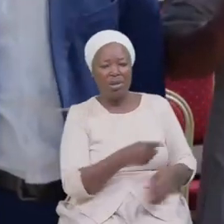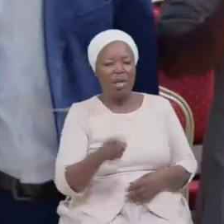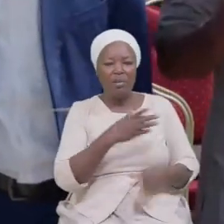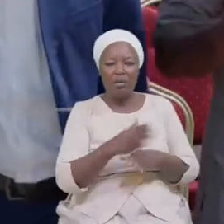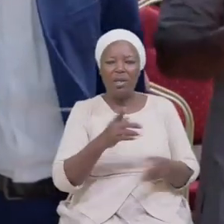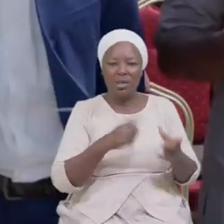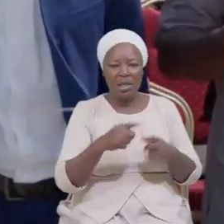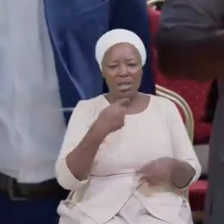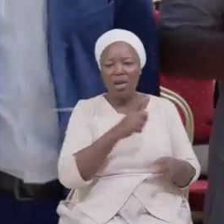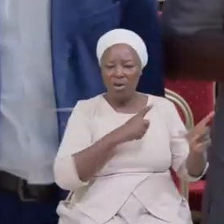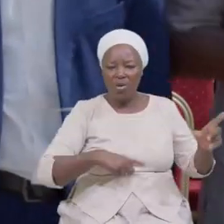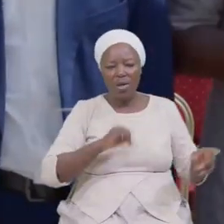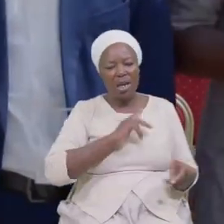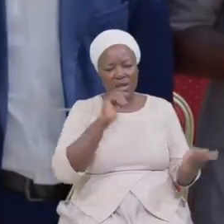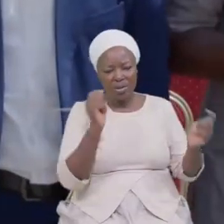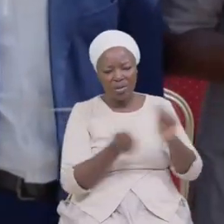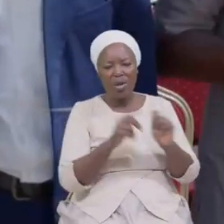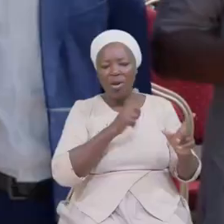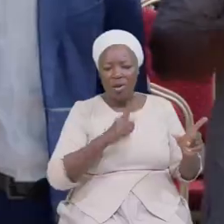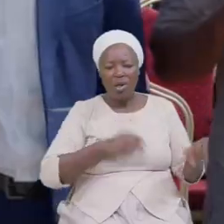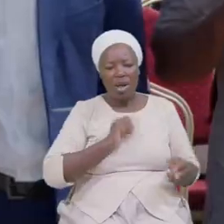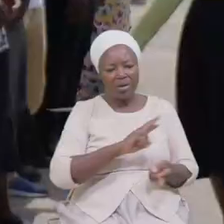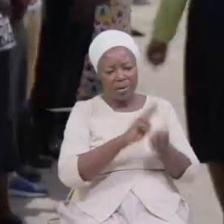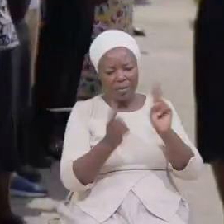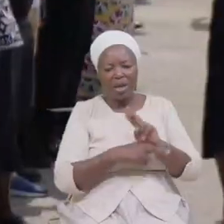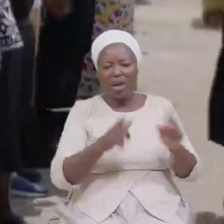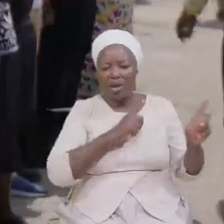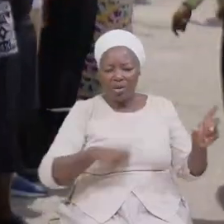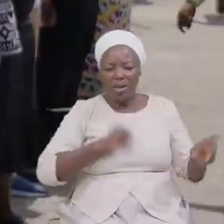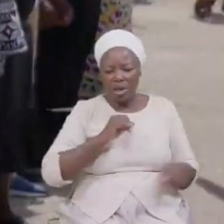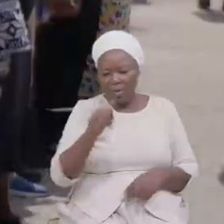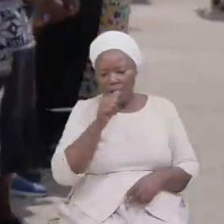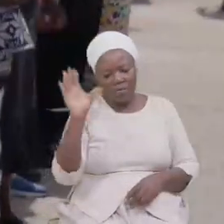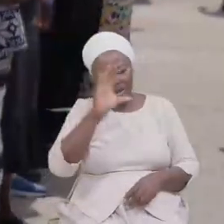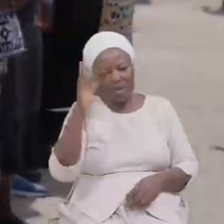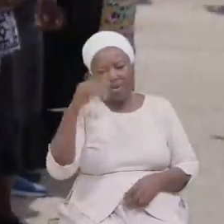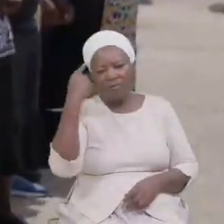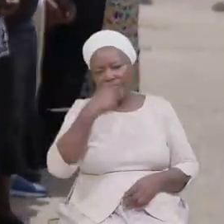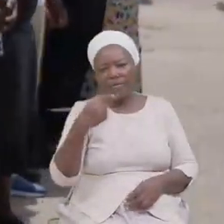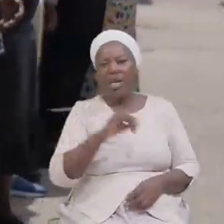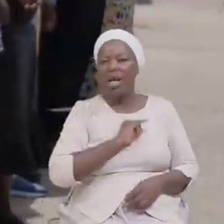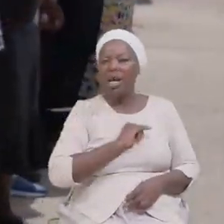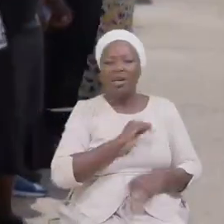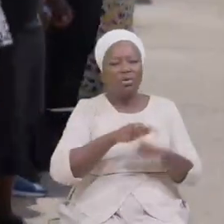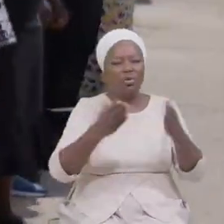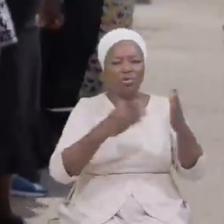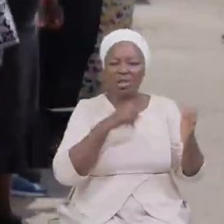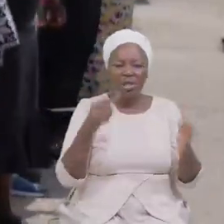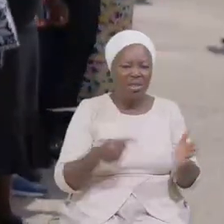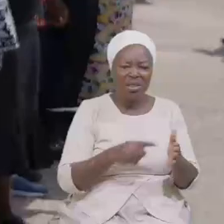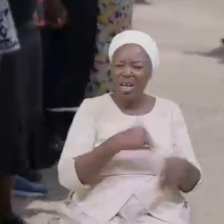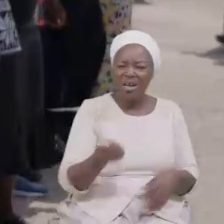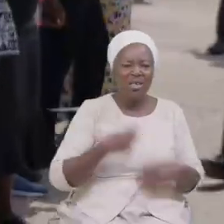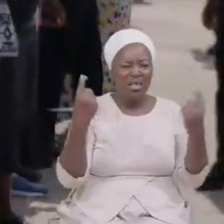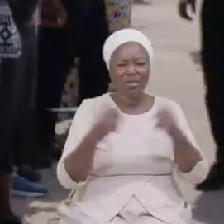turn. Lord, I repent. Lord, I'm seeking your face. I don't want this sin to ruin me. I don't want the